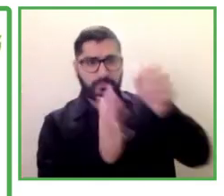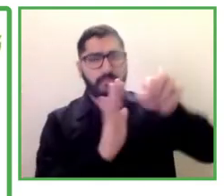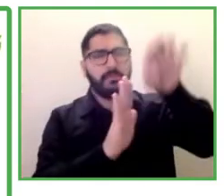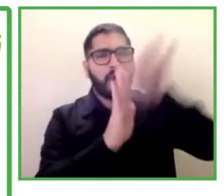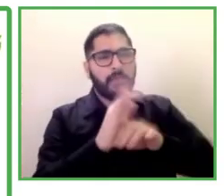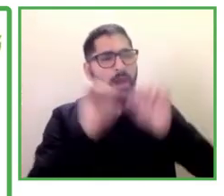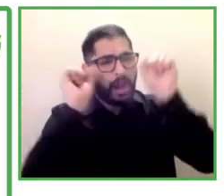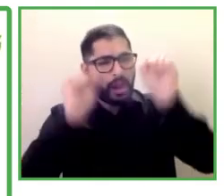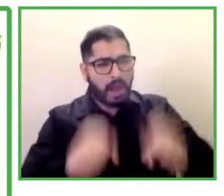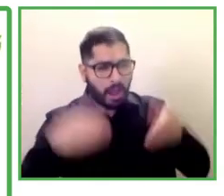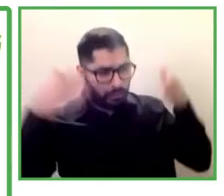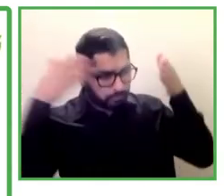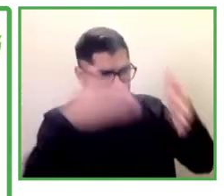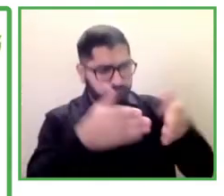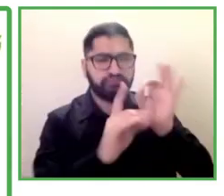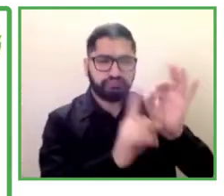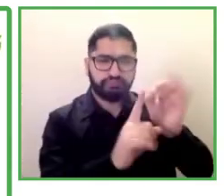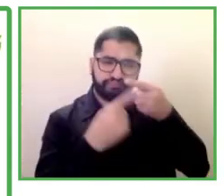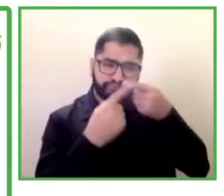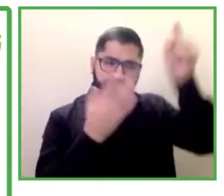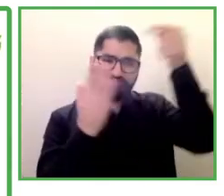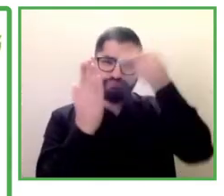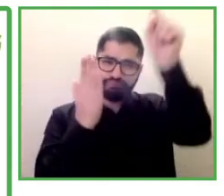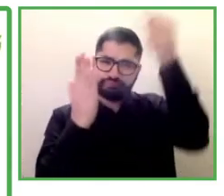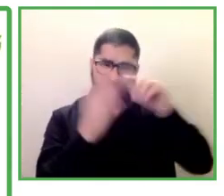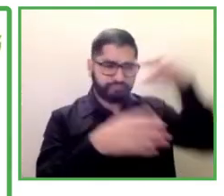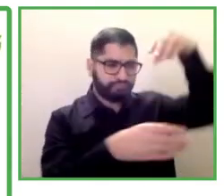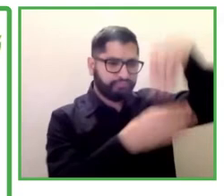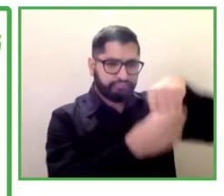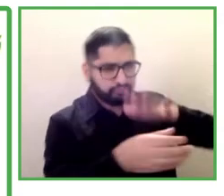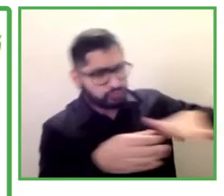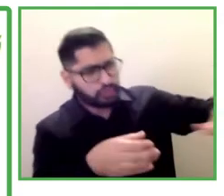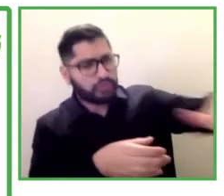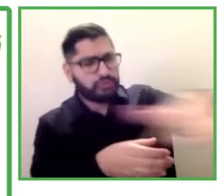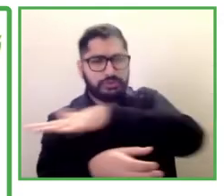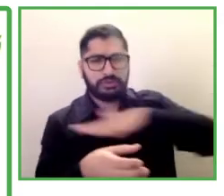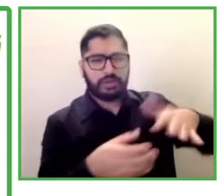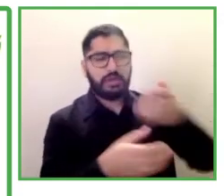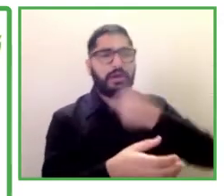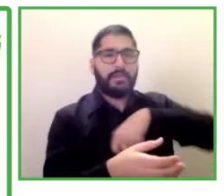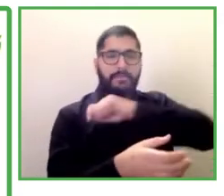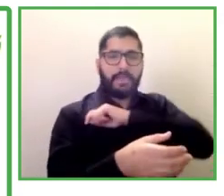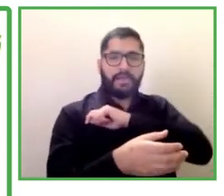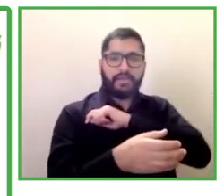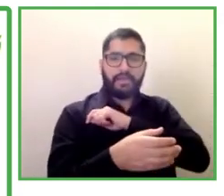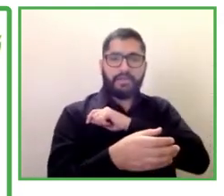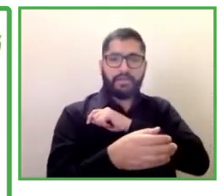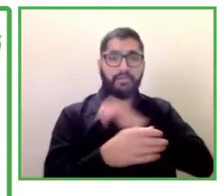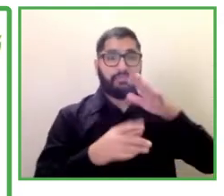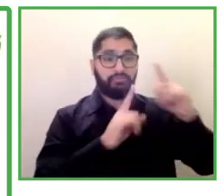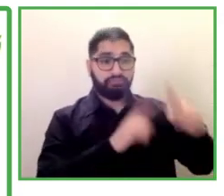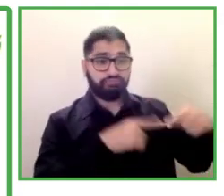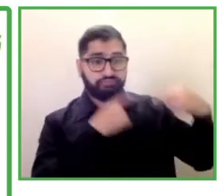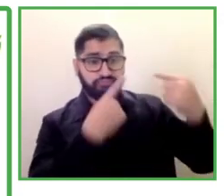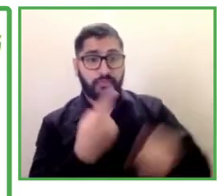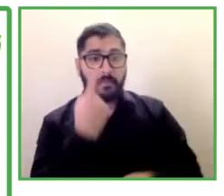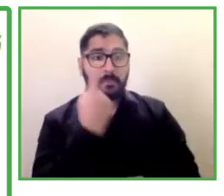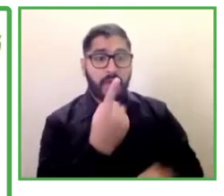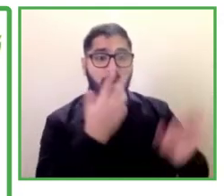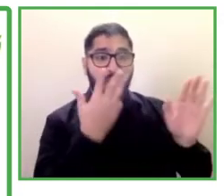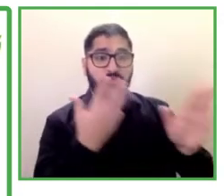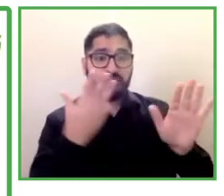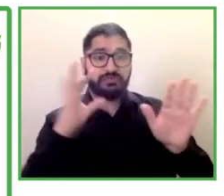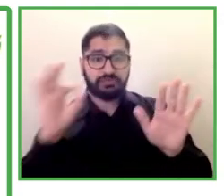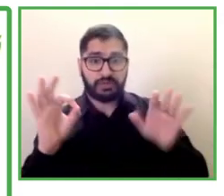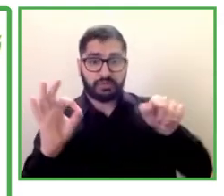This system has been replicated in other places of Spain. We started in 1995 in Alicante, and we